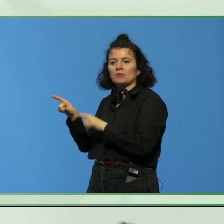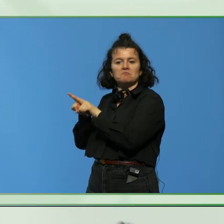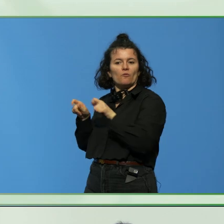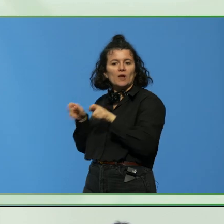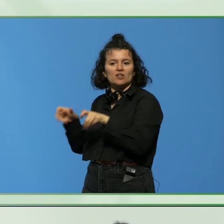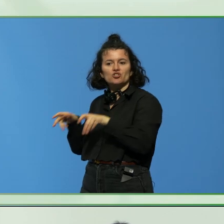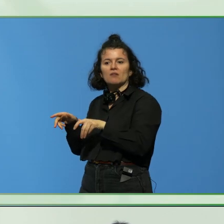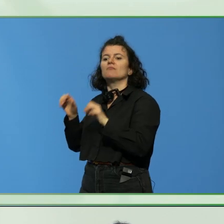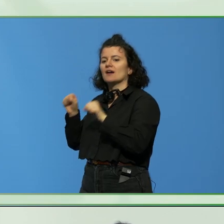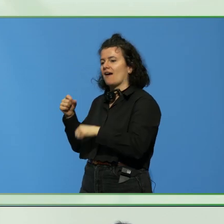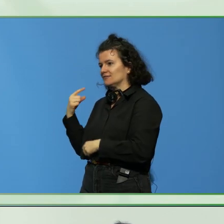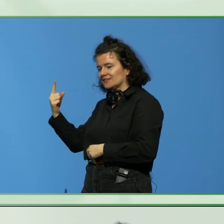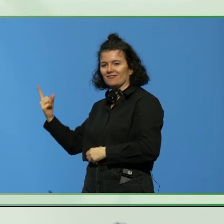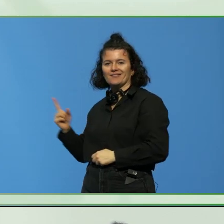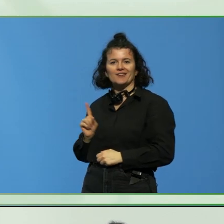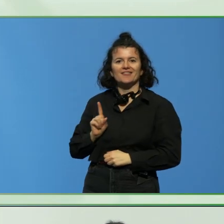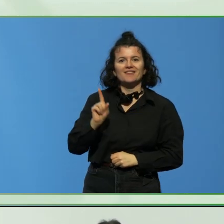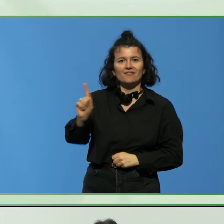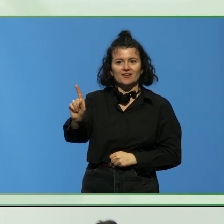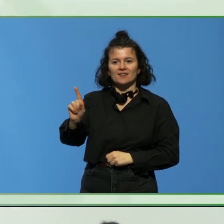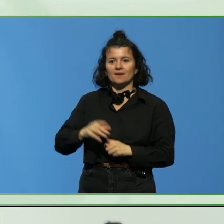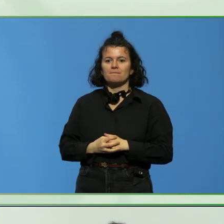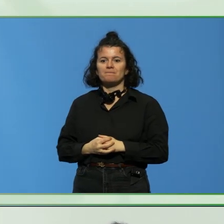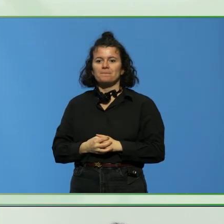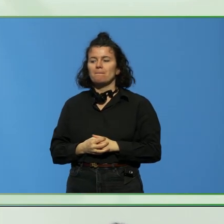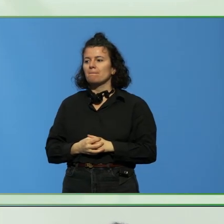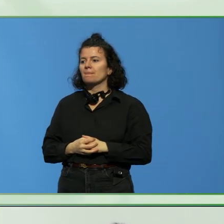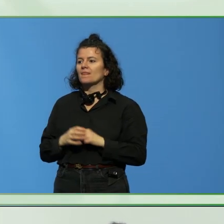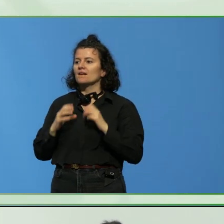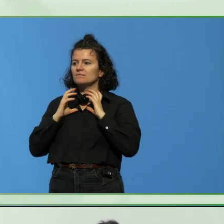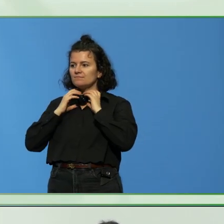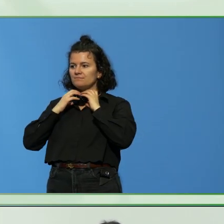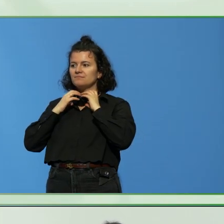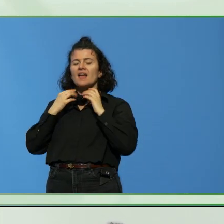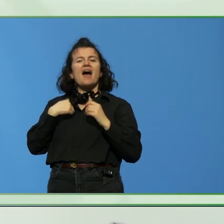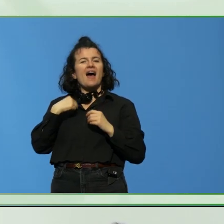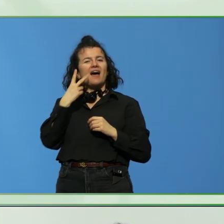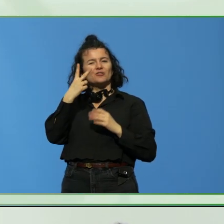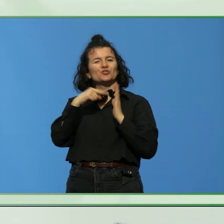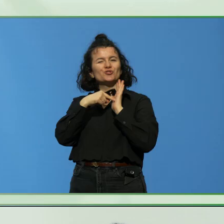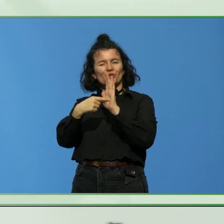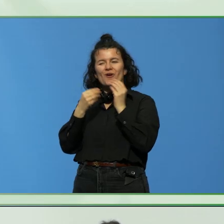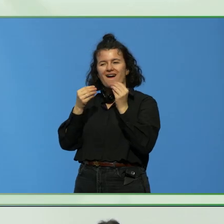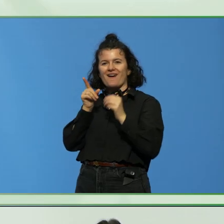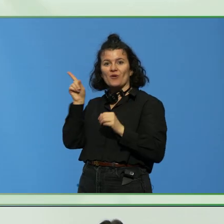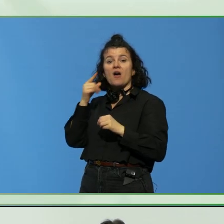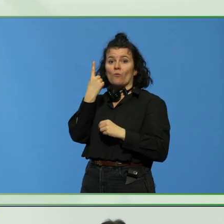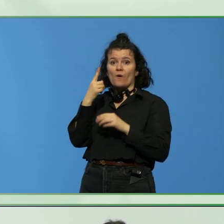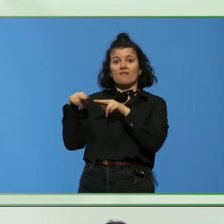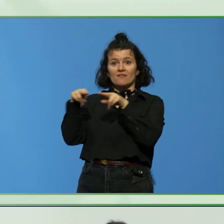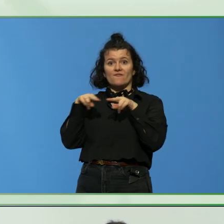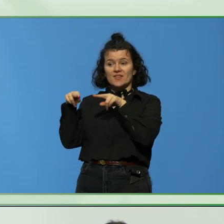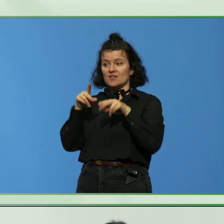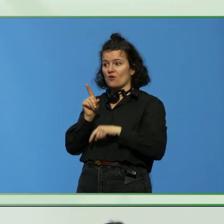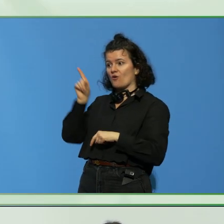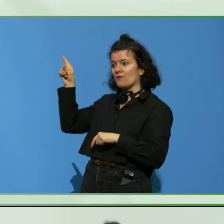I could tell you much more, but I would rather show you. This short video gives a